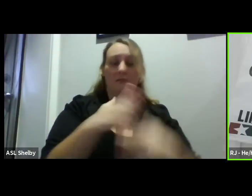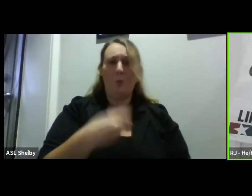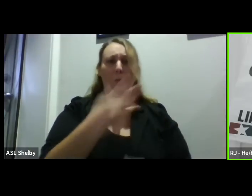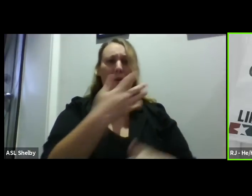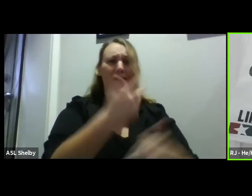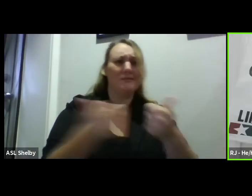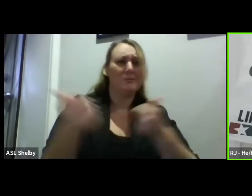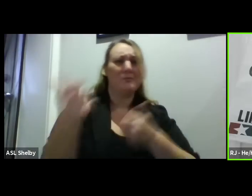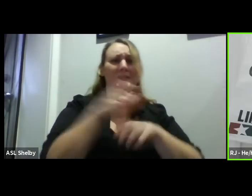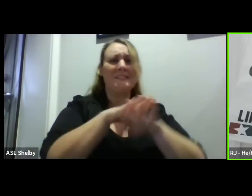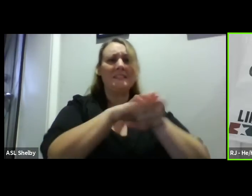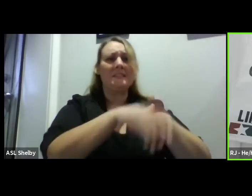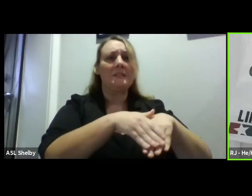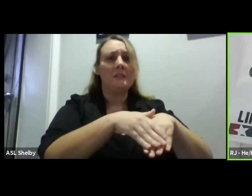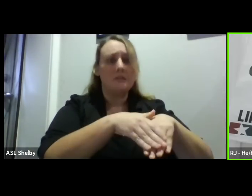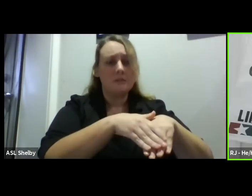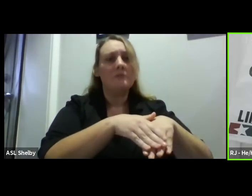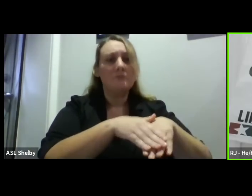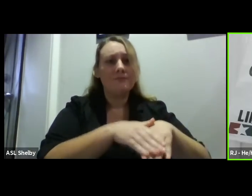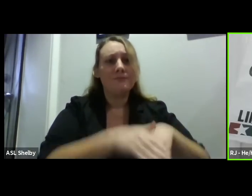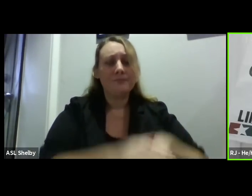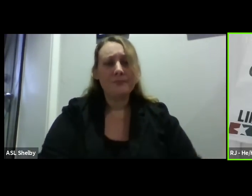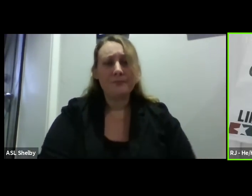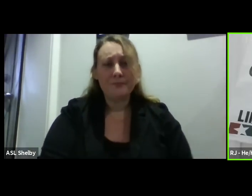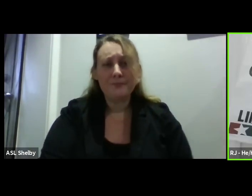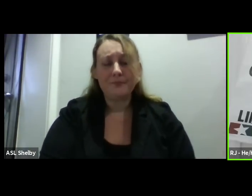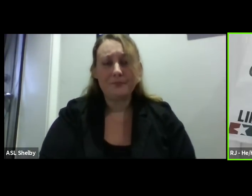I would like to make 3 basic points today.